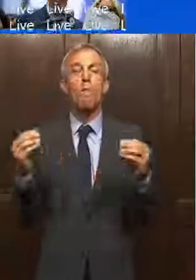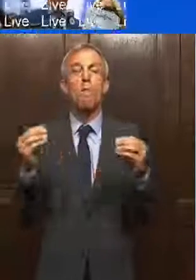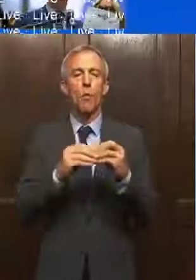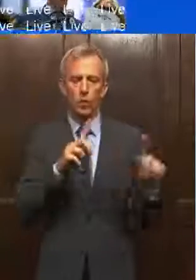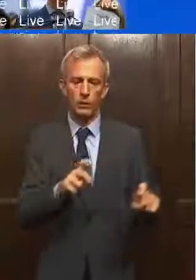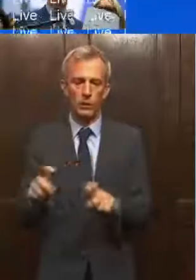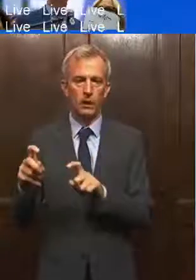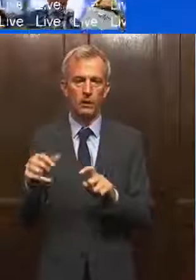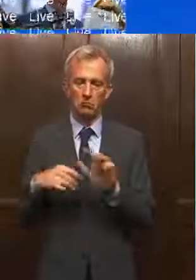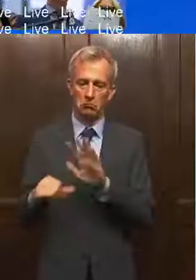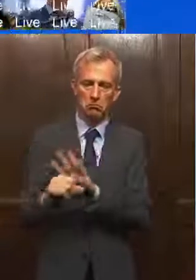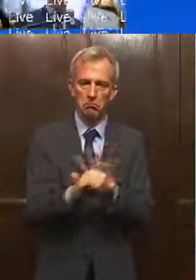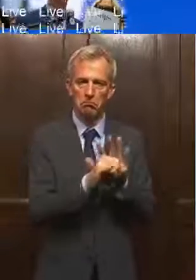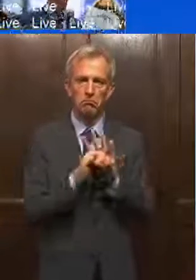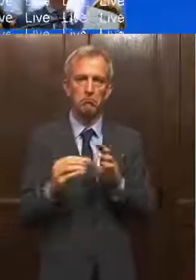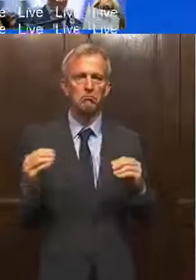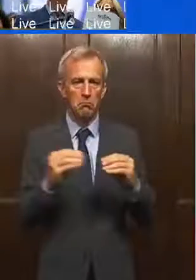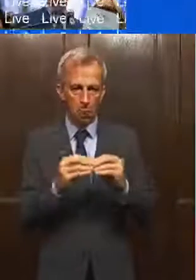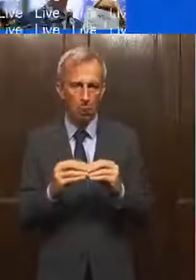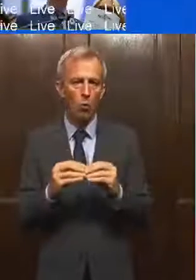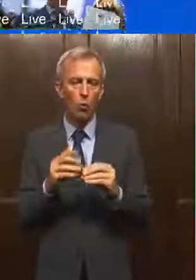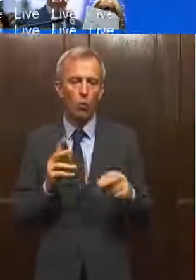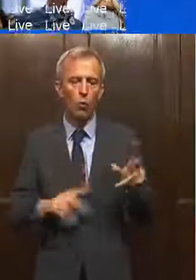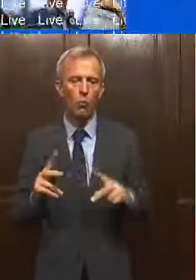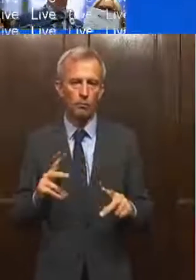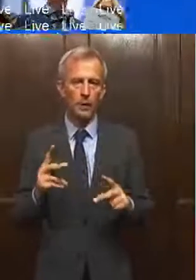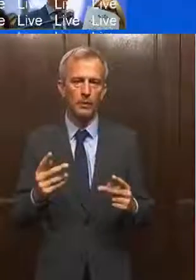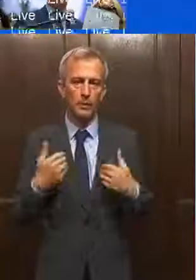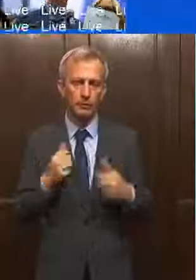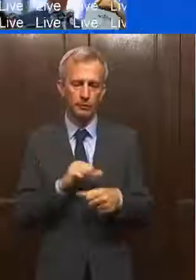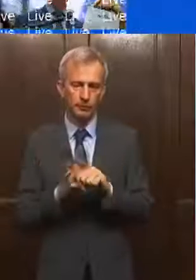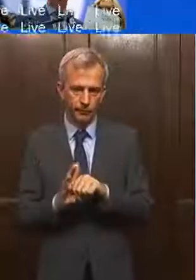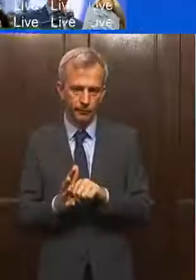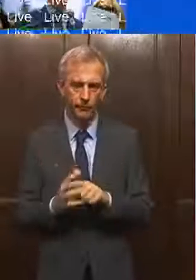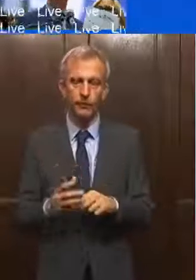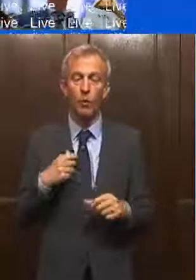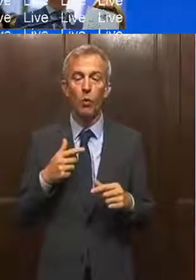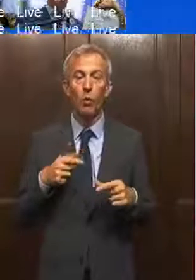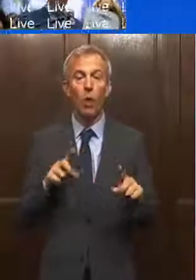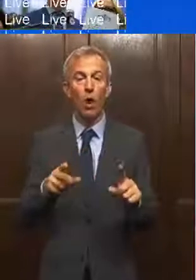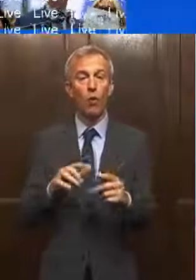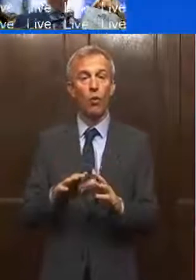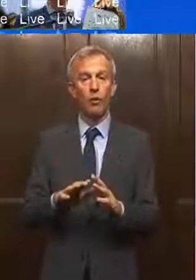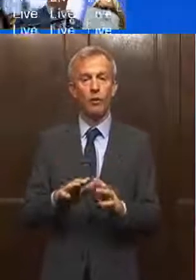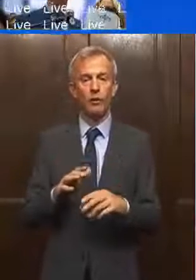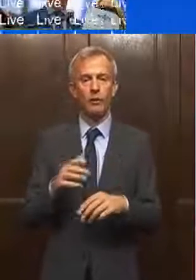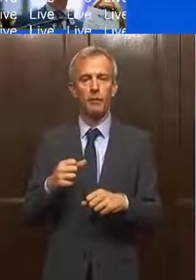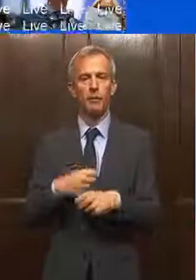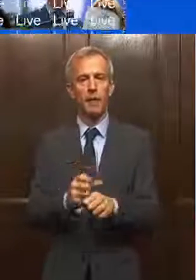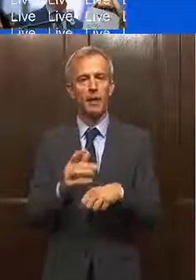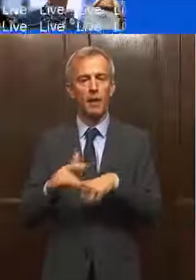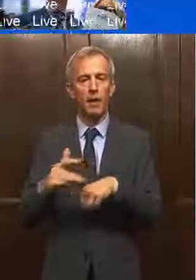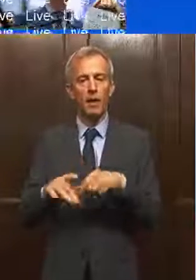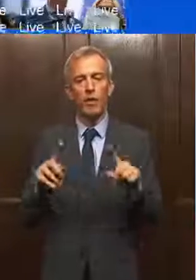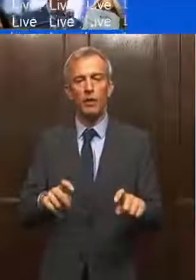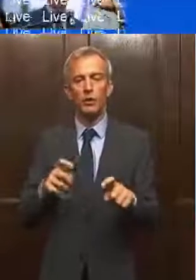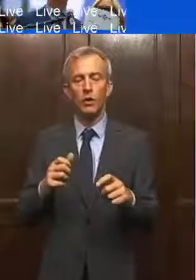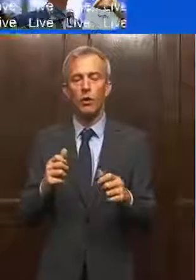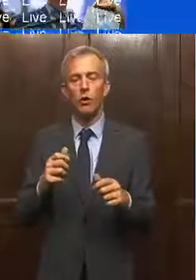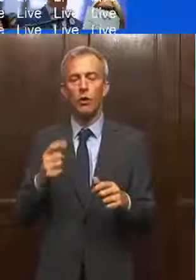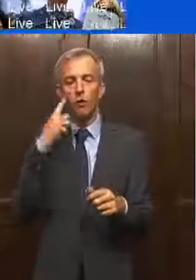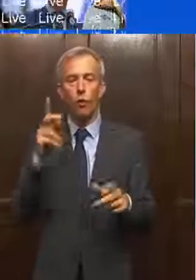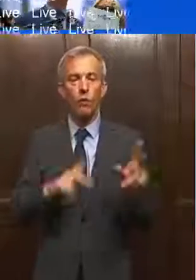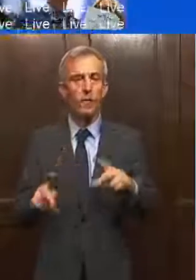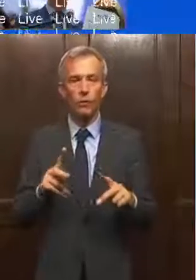in the city of LA as we've opened those tests up to people without symptoms as well. And today, one metric that